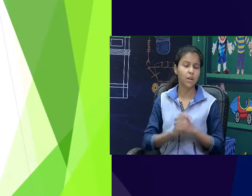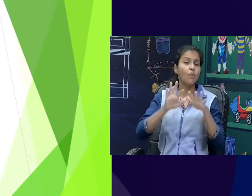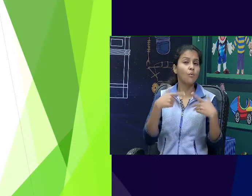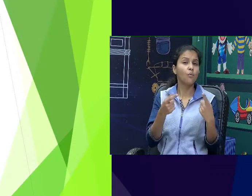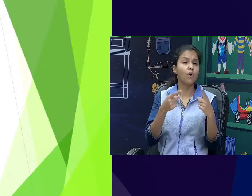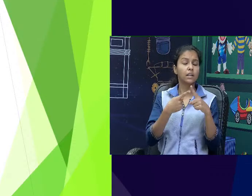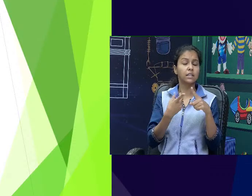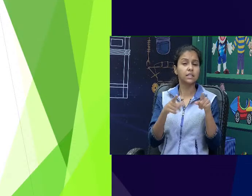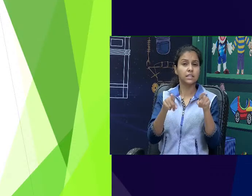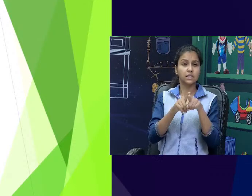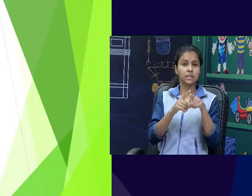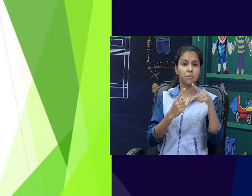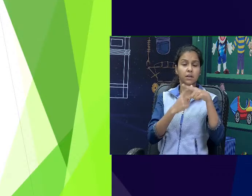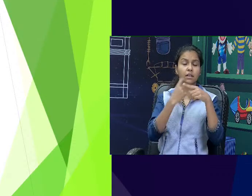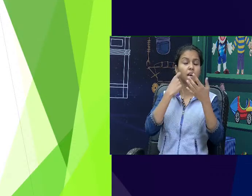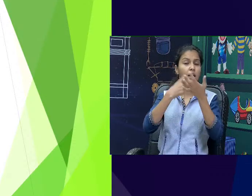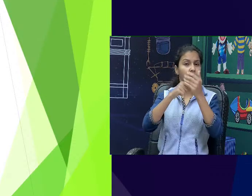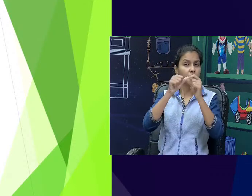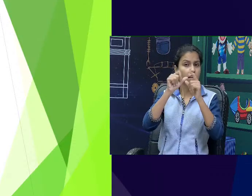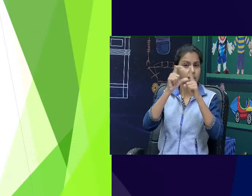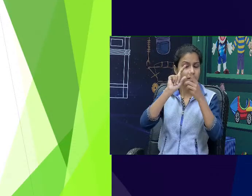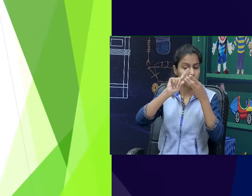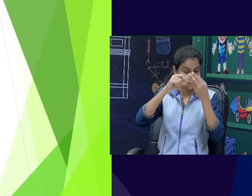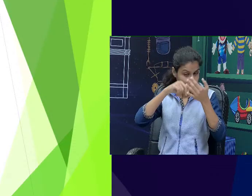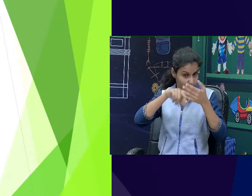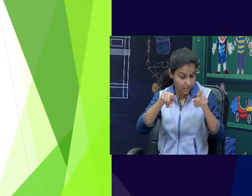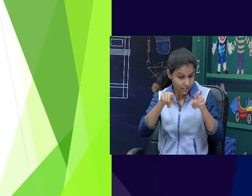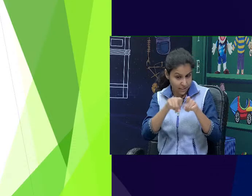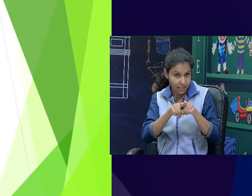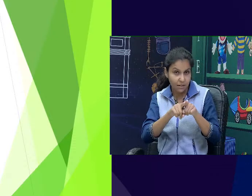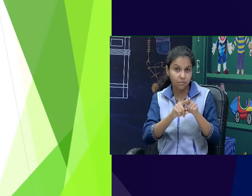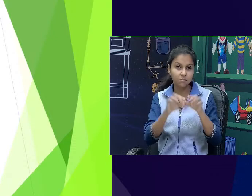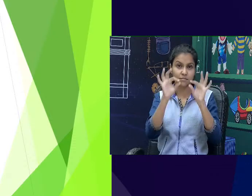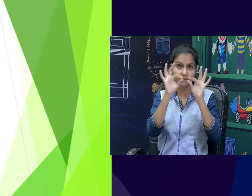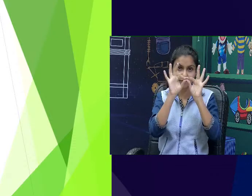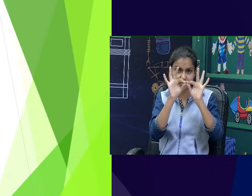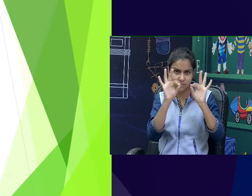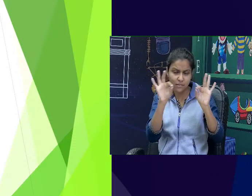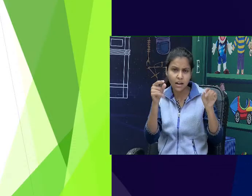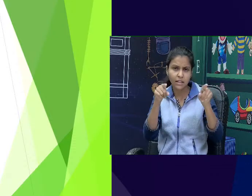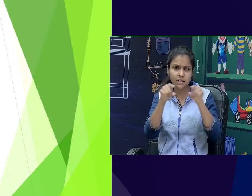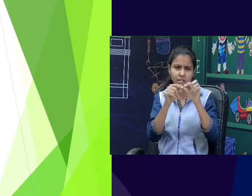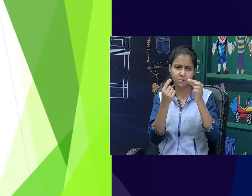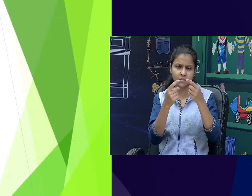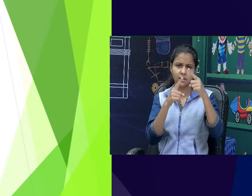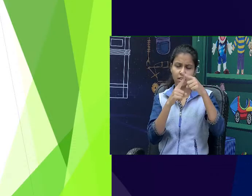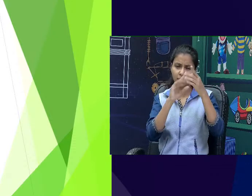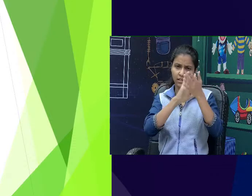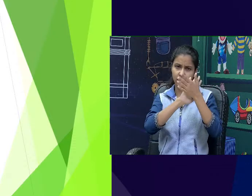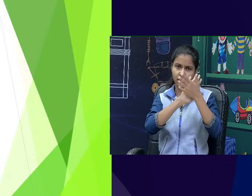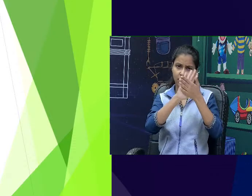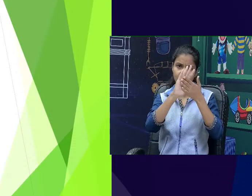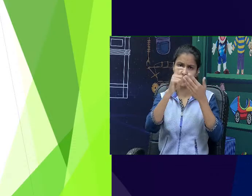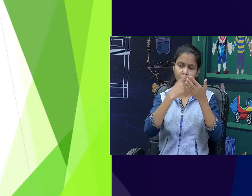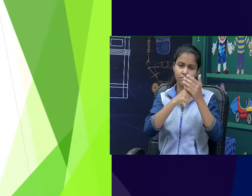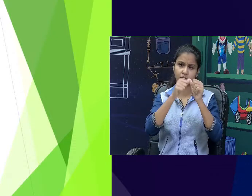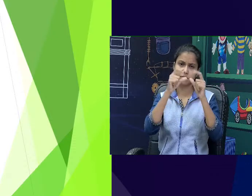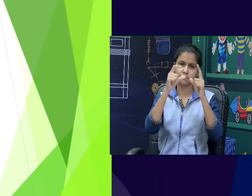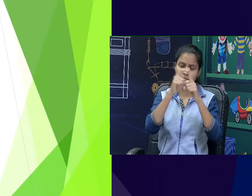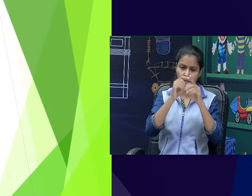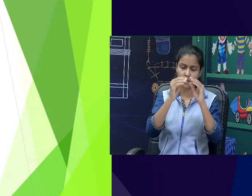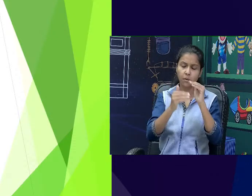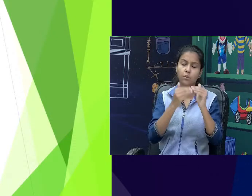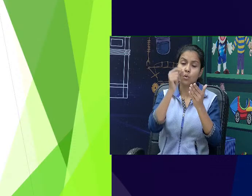instructor had tied the writer's waist with a thread, so that the writer could not drown, because the writer